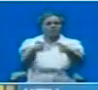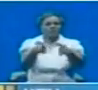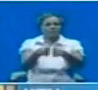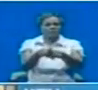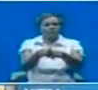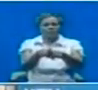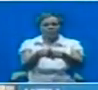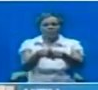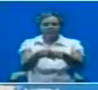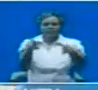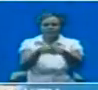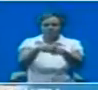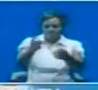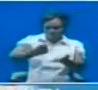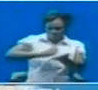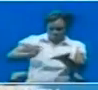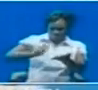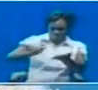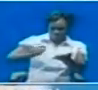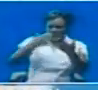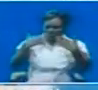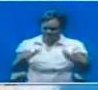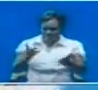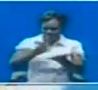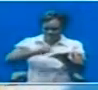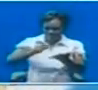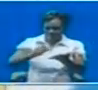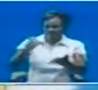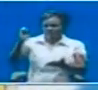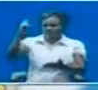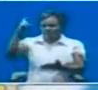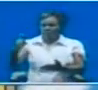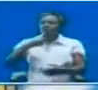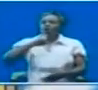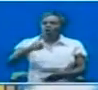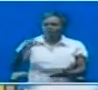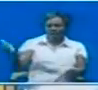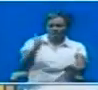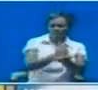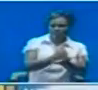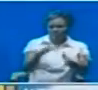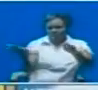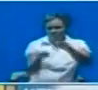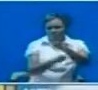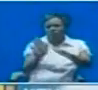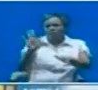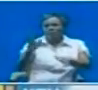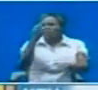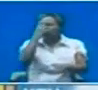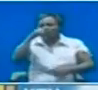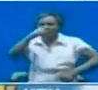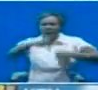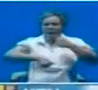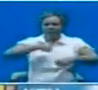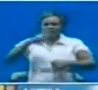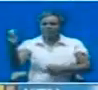At Harambee House, he put pen to paper, signing an executive order appointing his deputy, William Ruto, as acting president